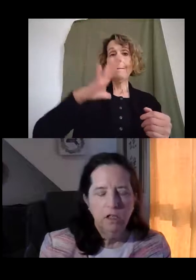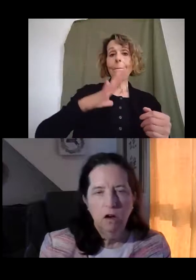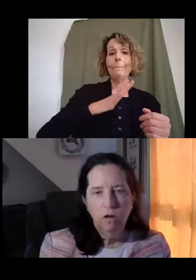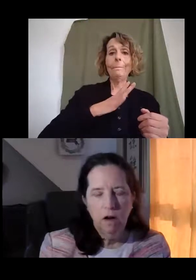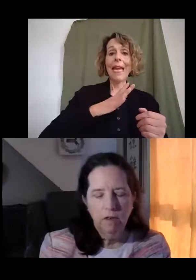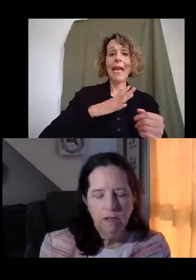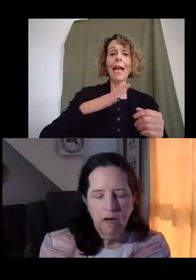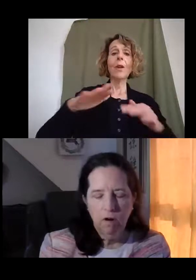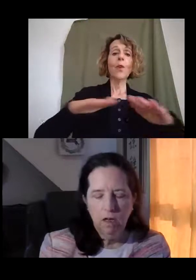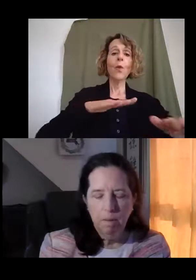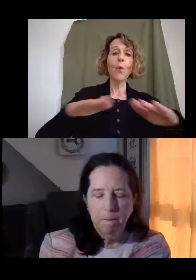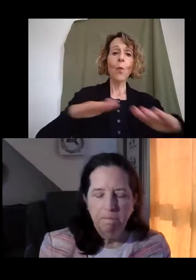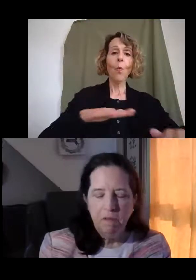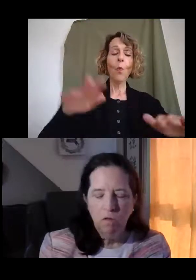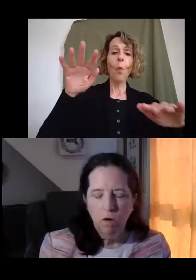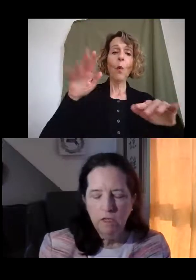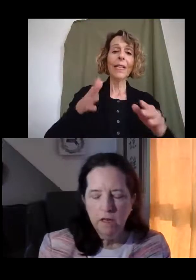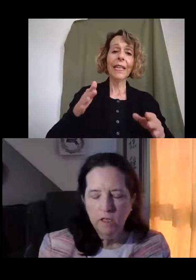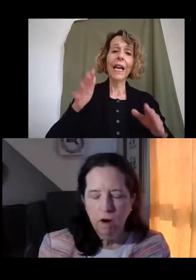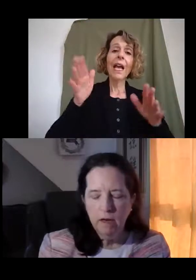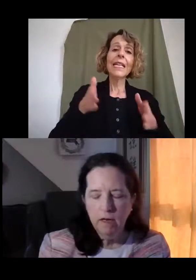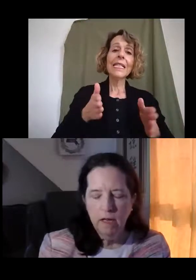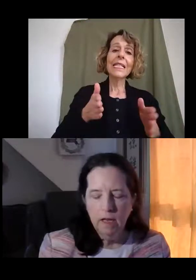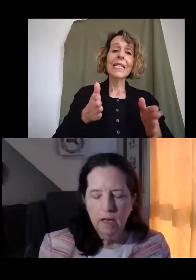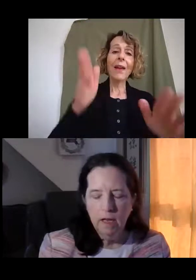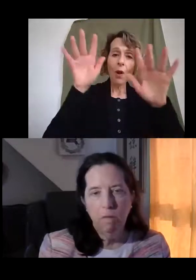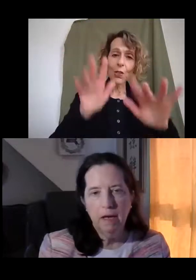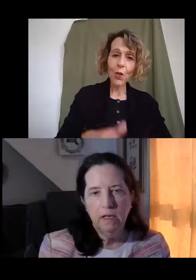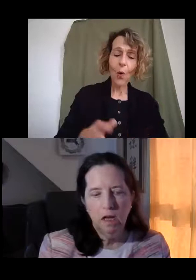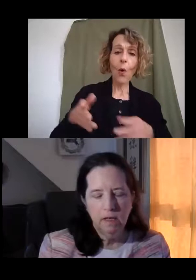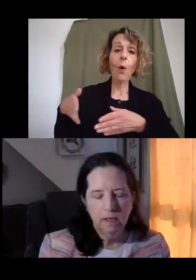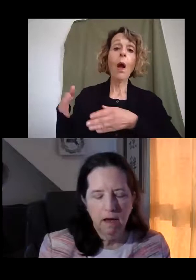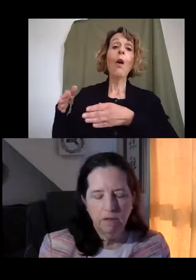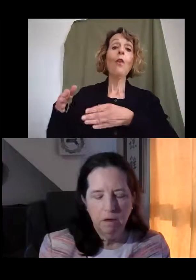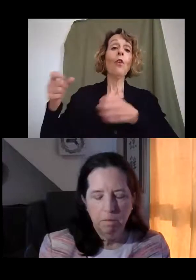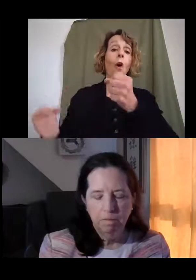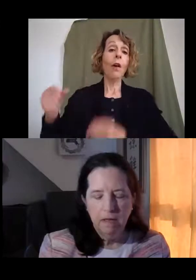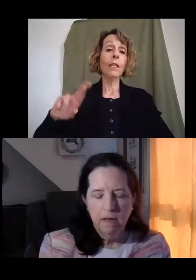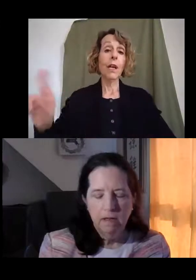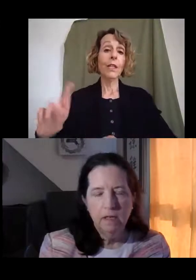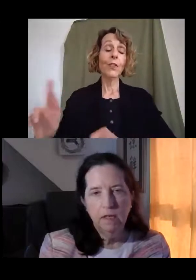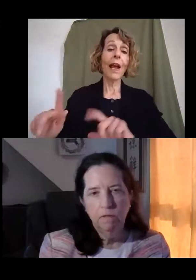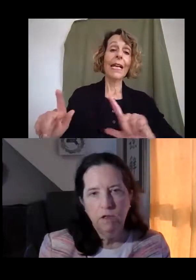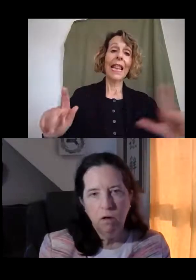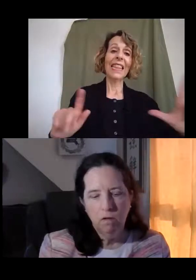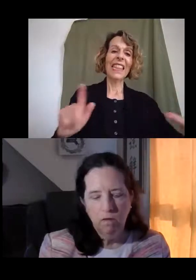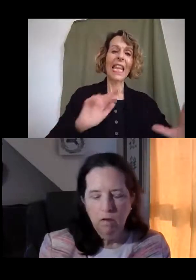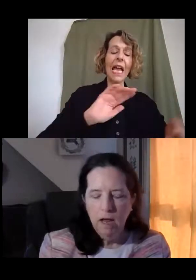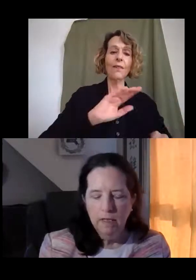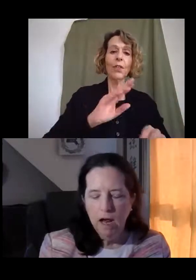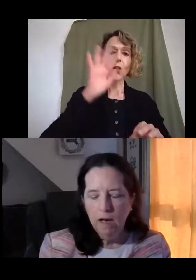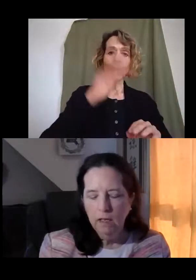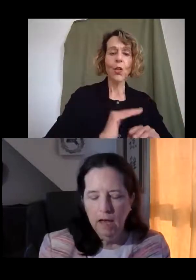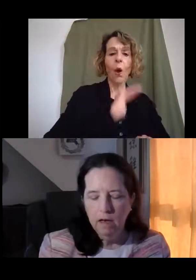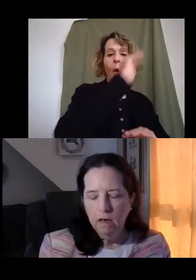on a snow-covered sidewalk. The road is on his right and the snowbank is on his left. This individual